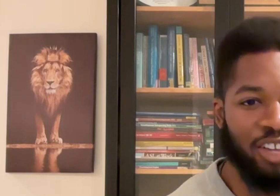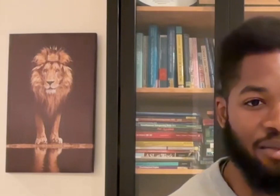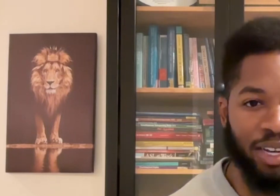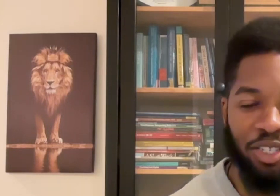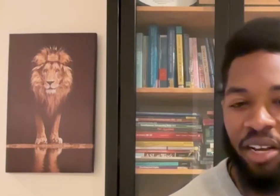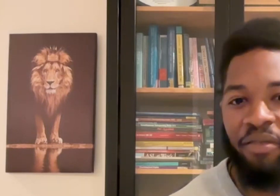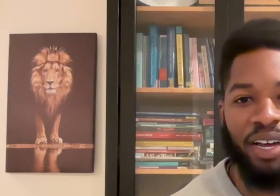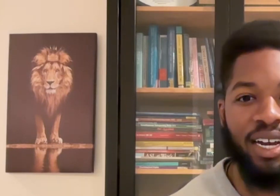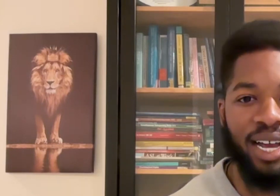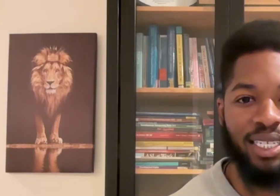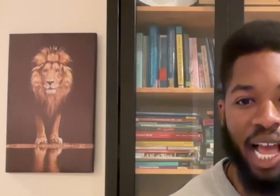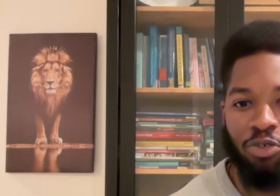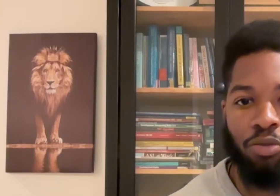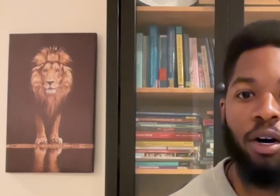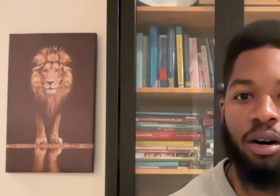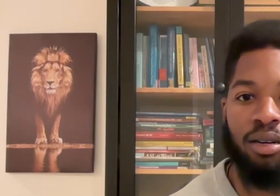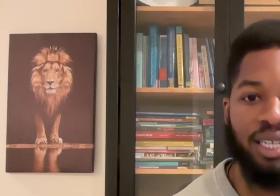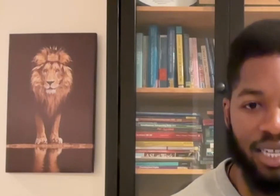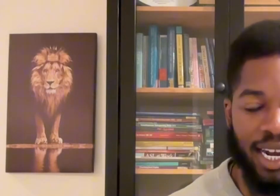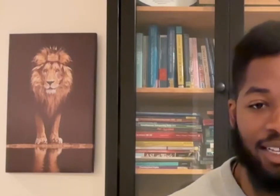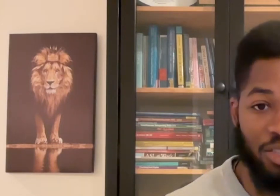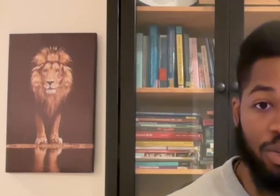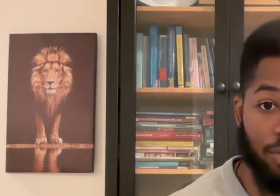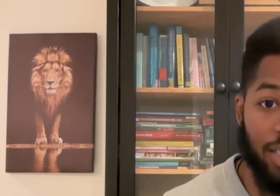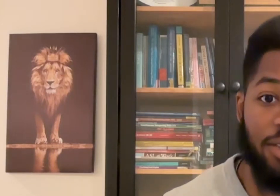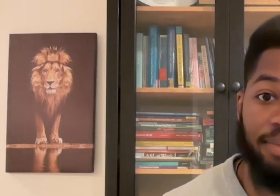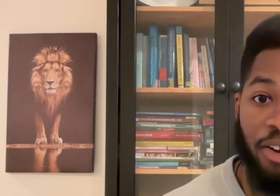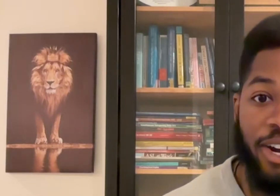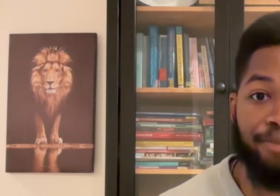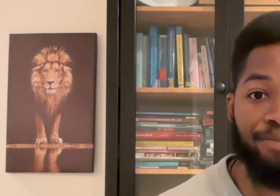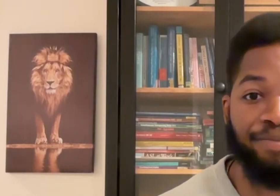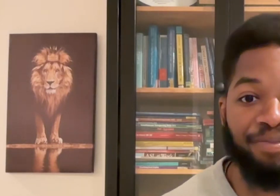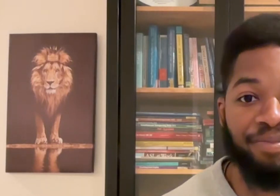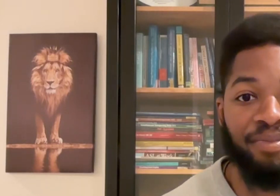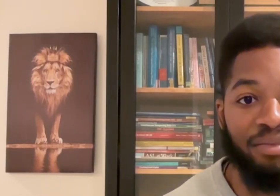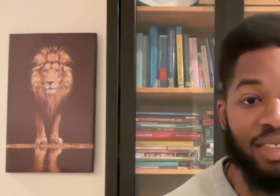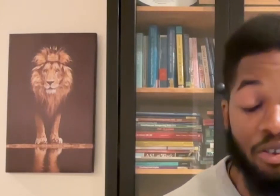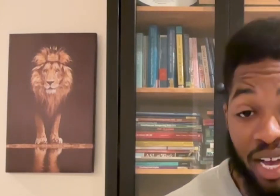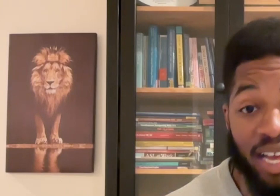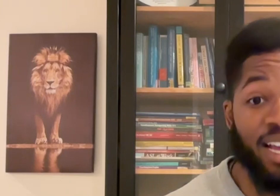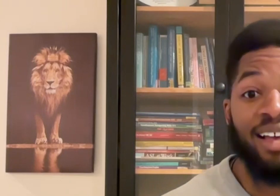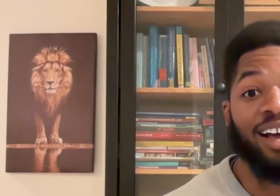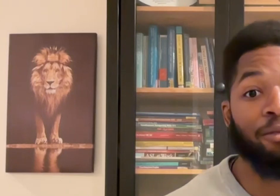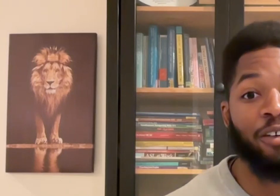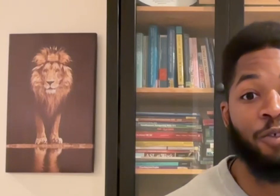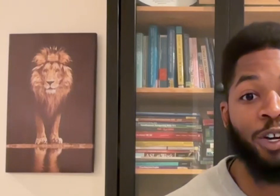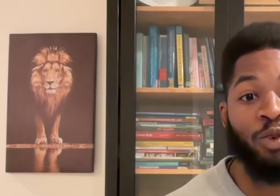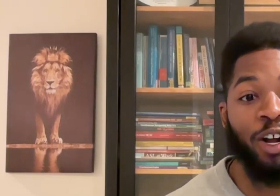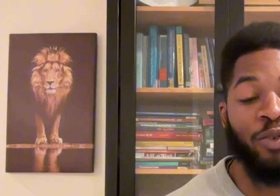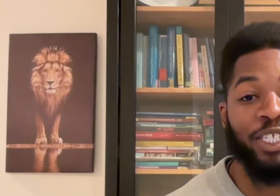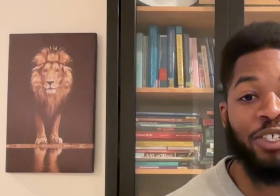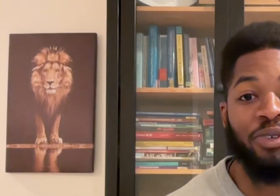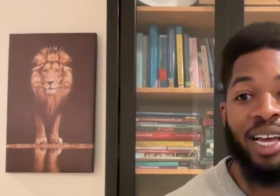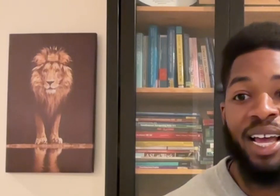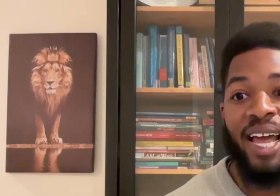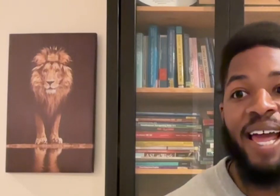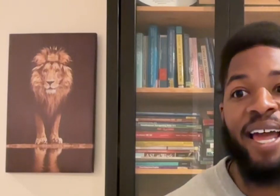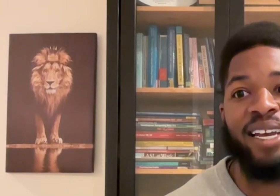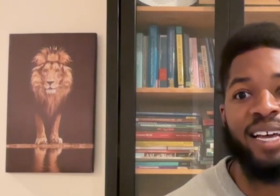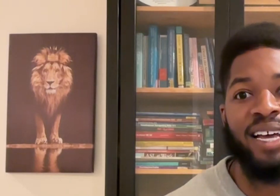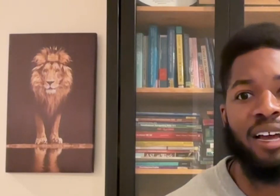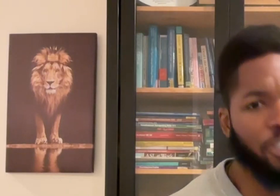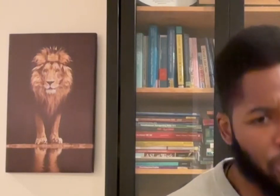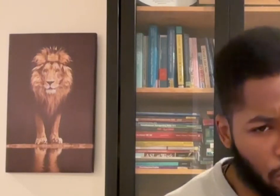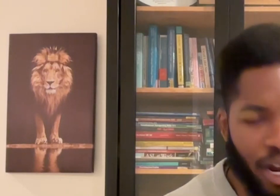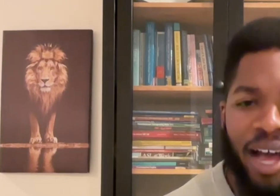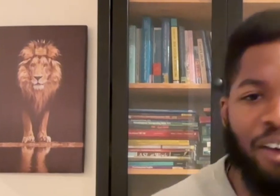done so I can make sure I can find a nice natural pause and then I can switch with you. All right. Okay. I'm looking forward to working with you.